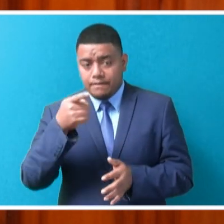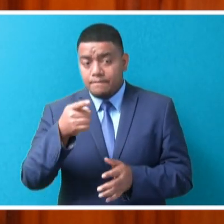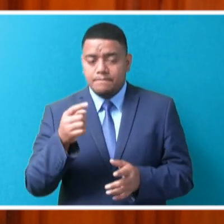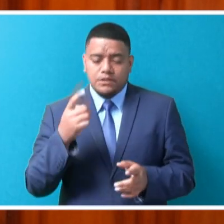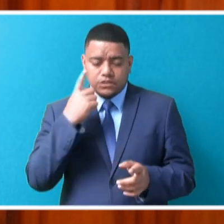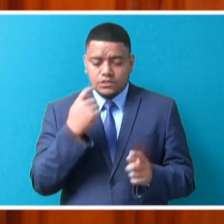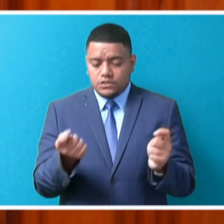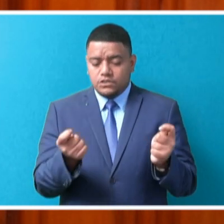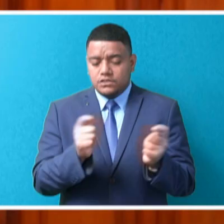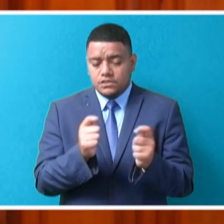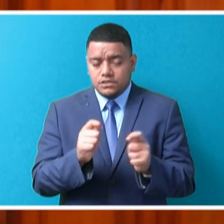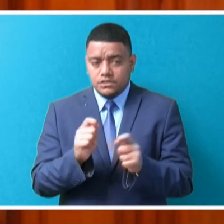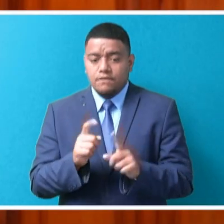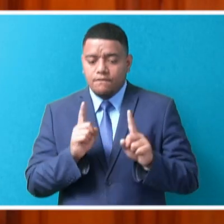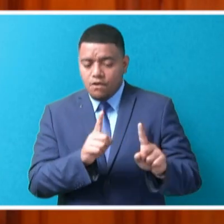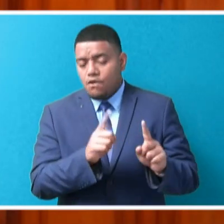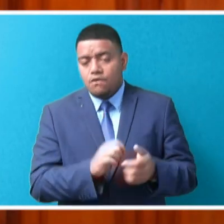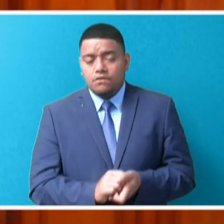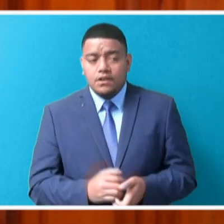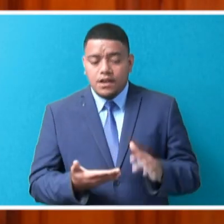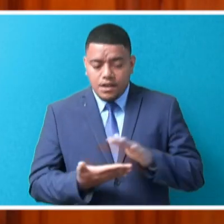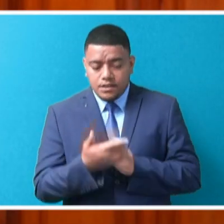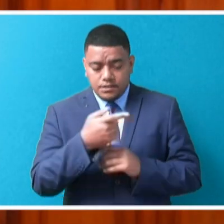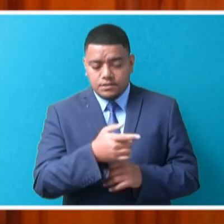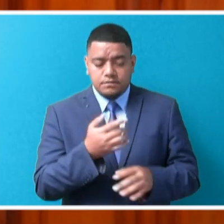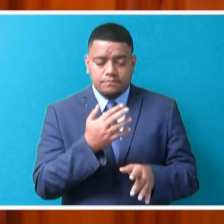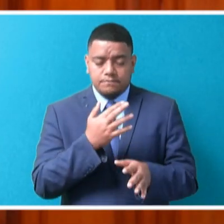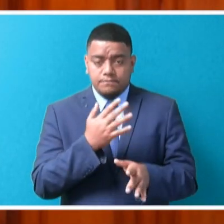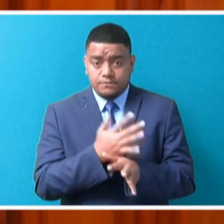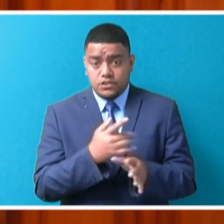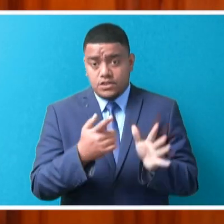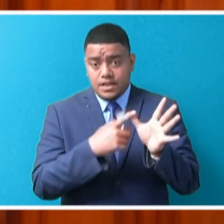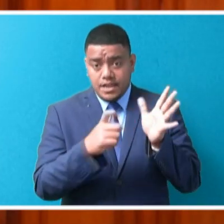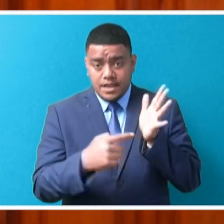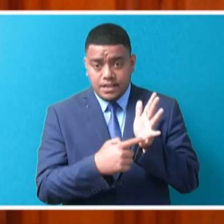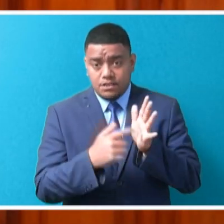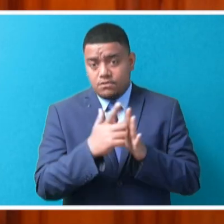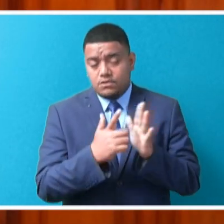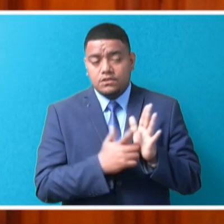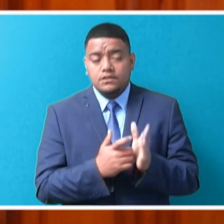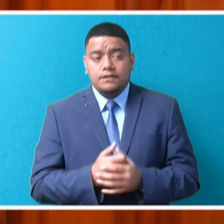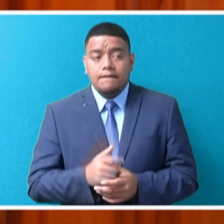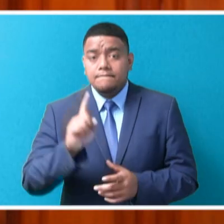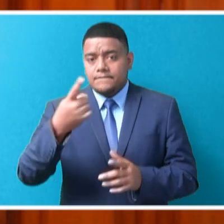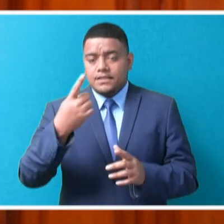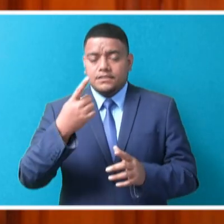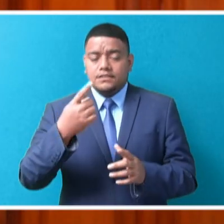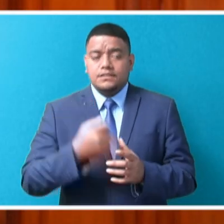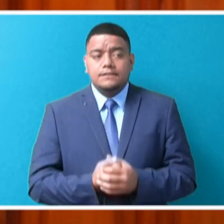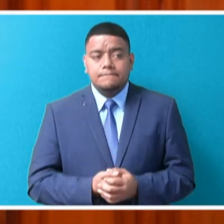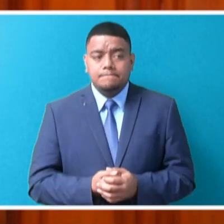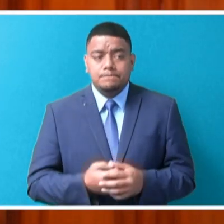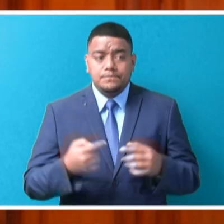the enforcement and compliance framework for the Fisheries Act by introducing an inshore fixed penalty notice as a first-tier deterrent